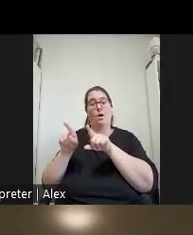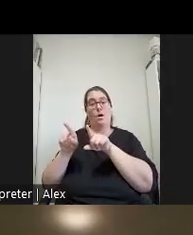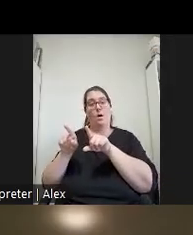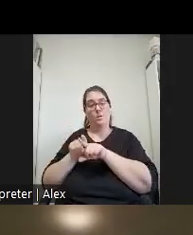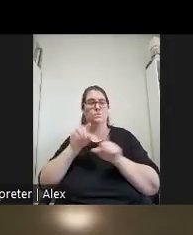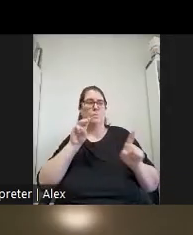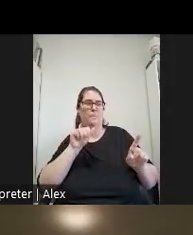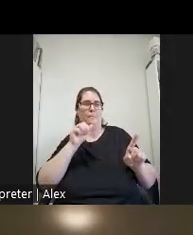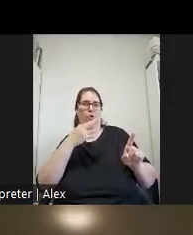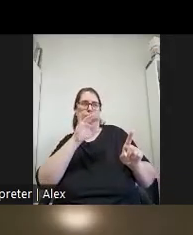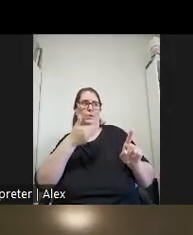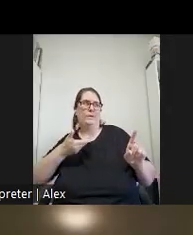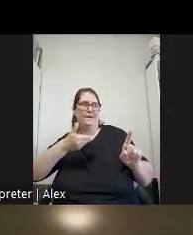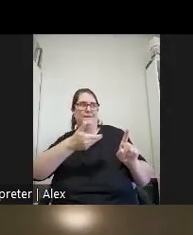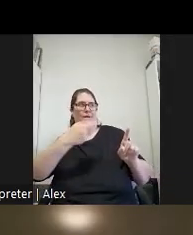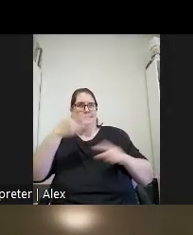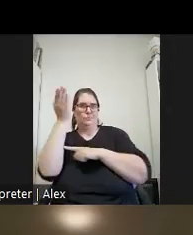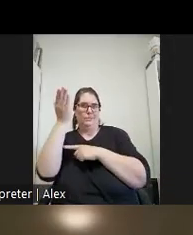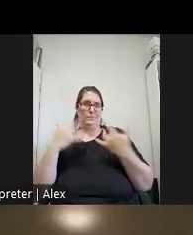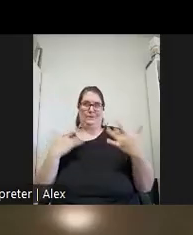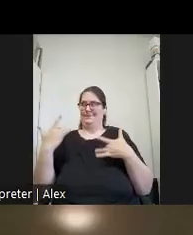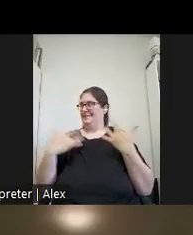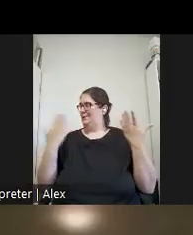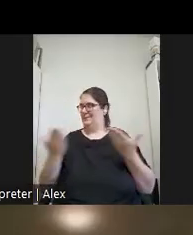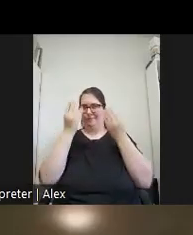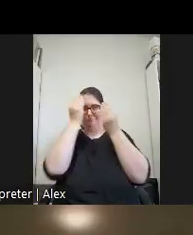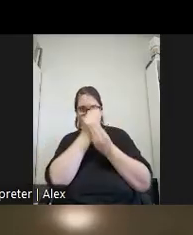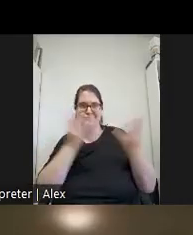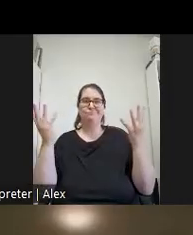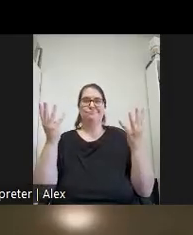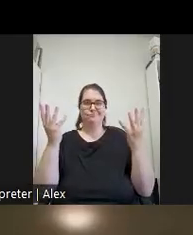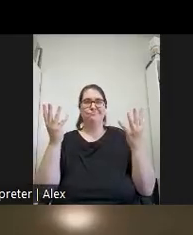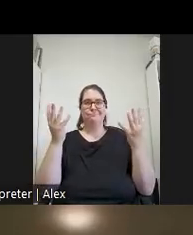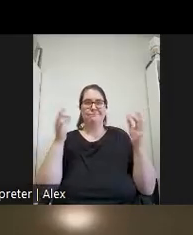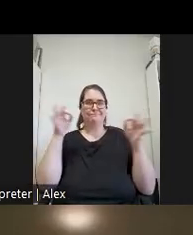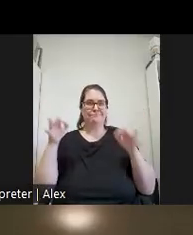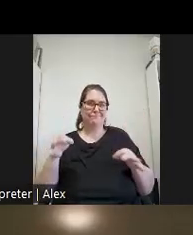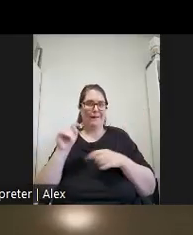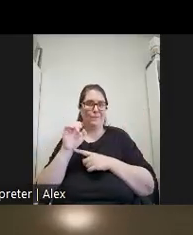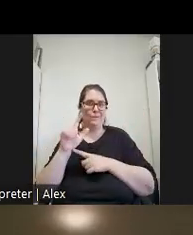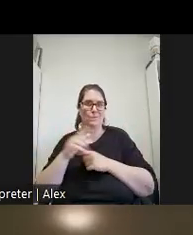Margarita for inviting us to present today. We are excited to share the details of RISA tool with all of you.